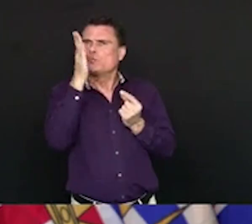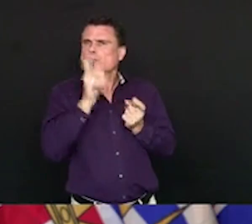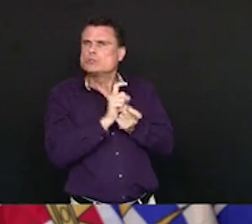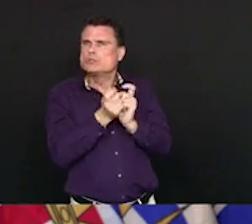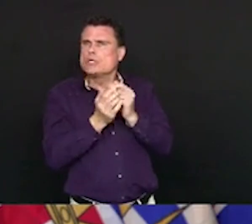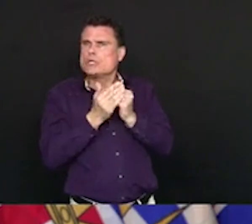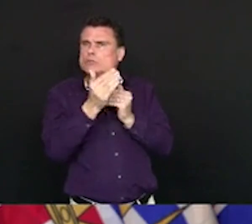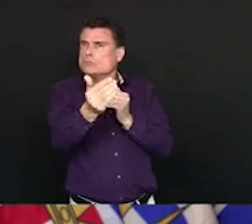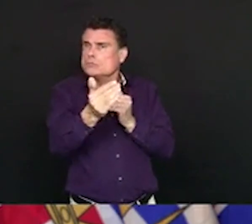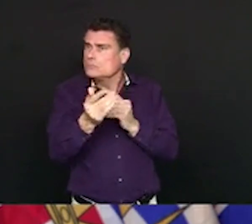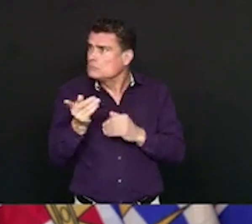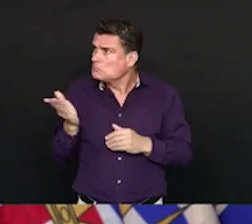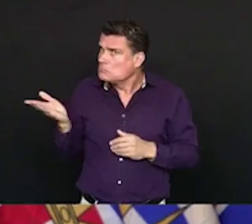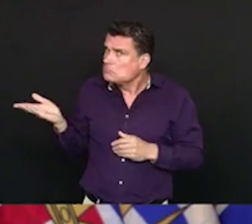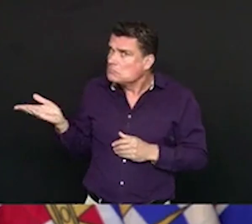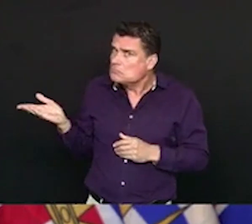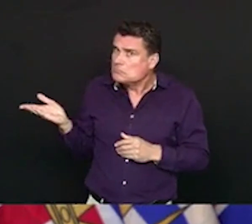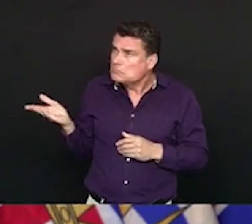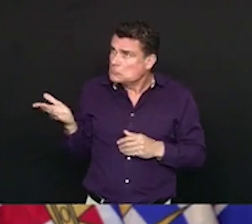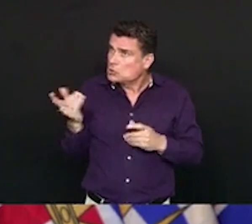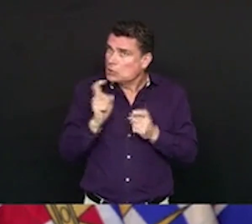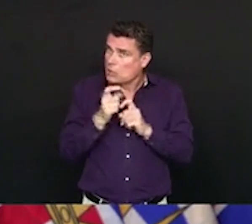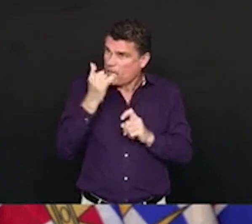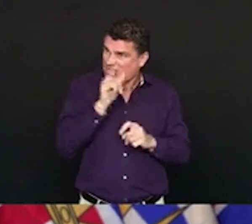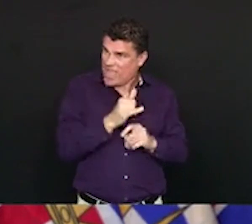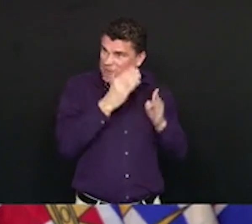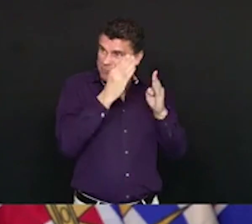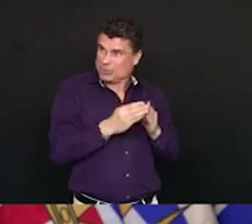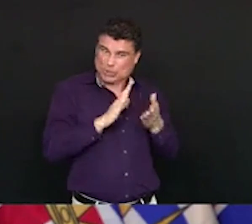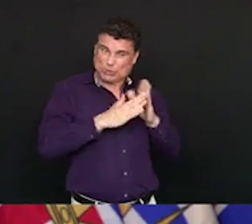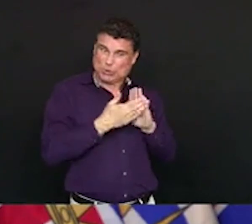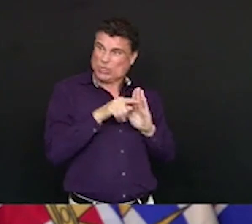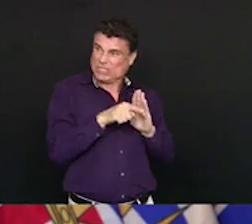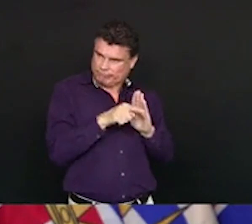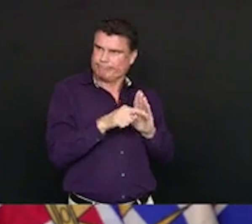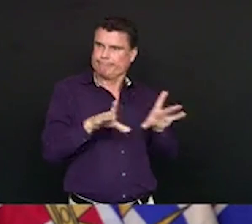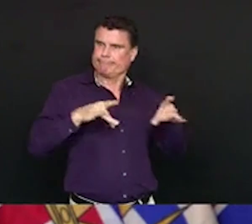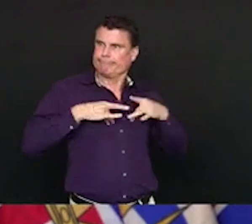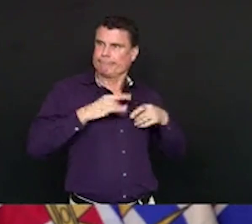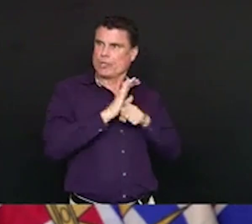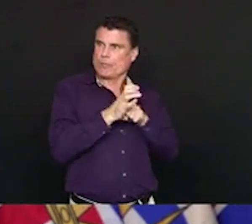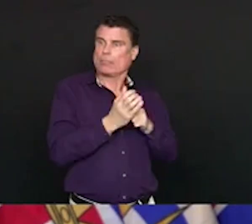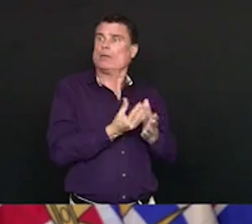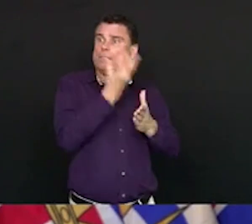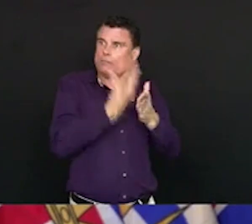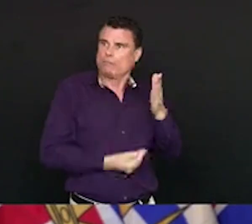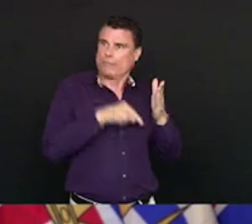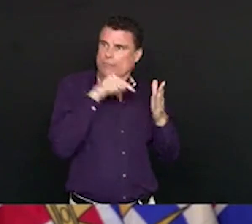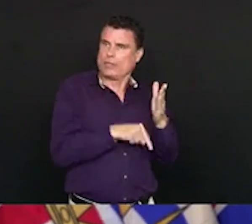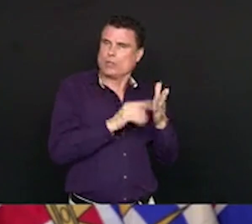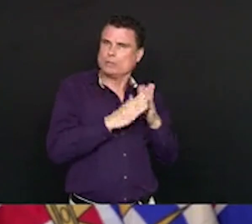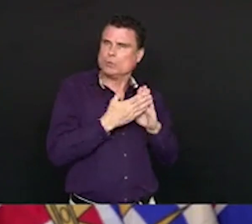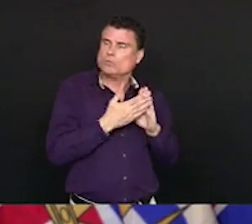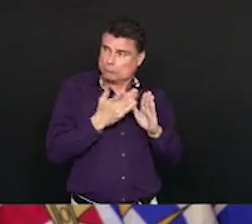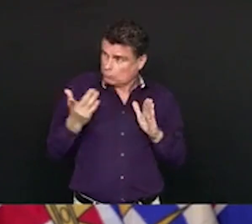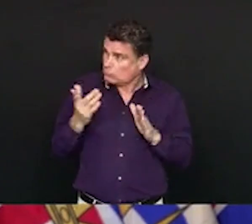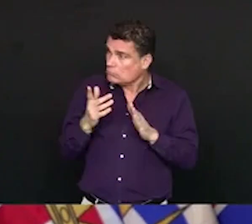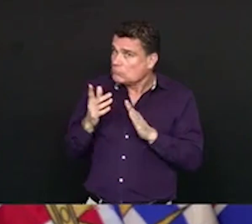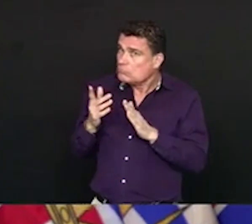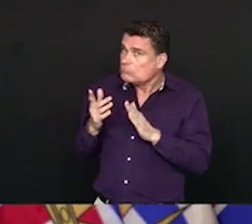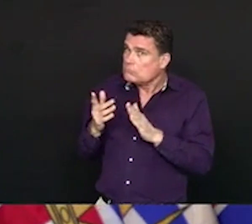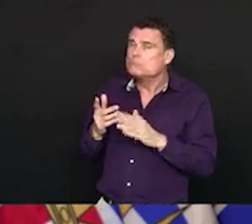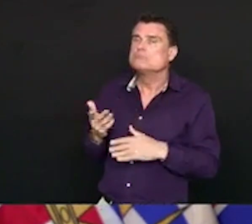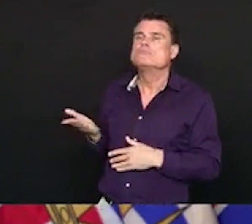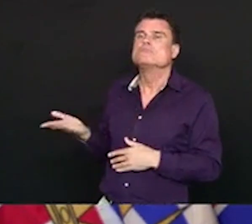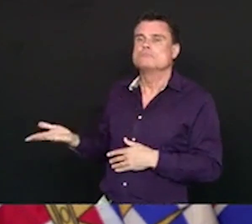So we focus a little bit more at, well, we focus more attention on assessing people's symptoms during the second